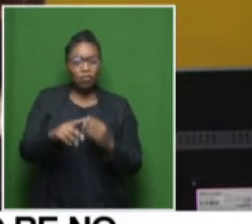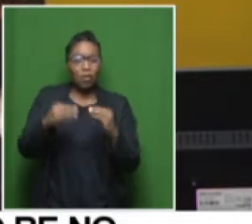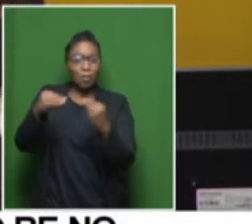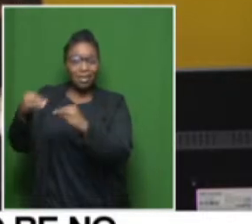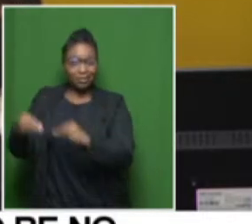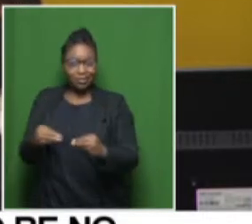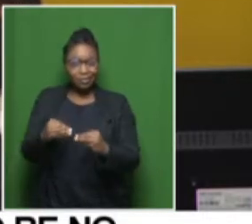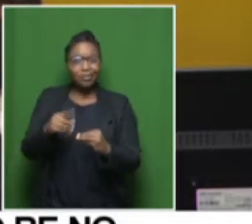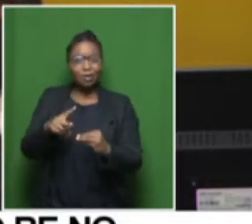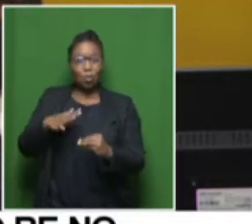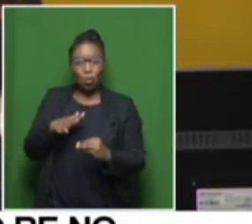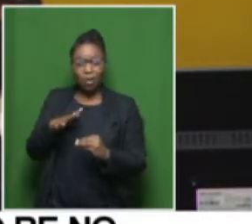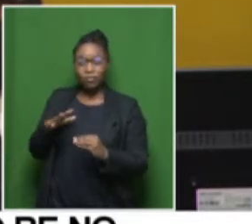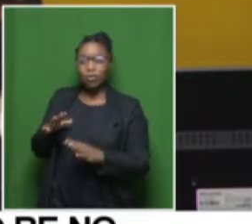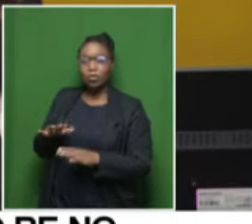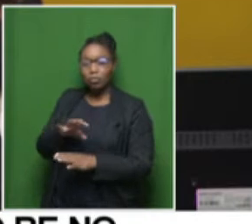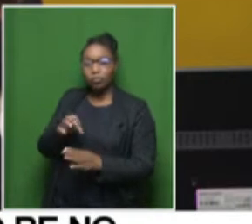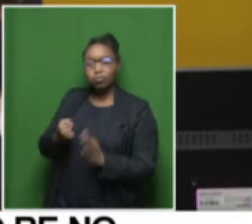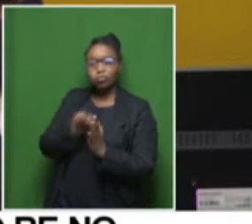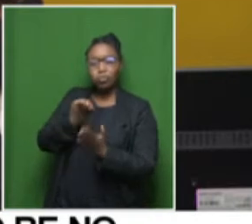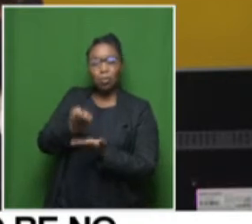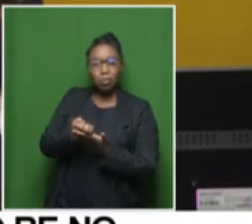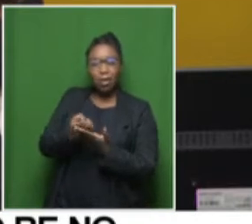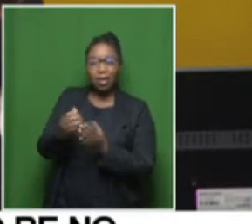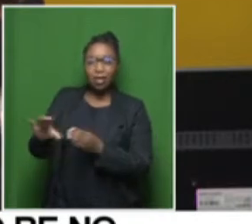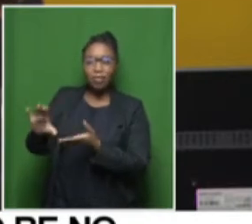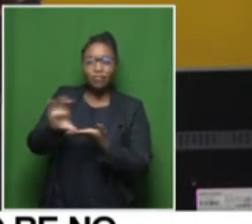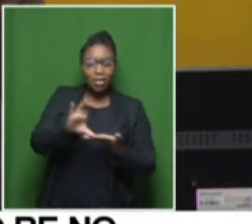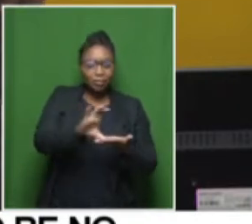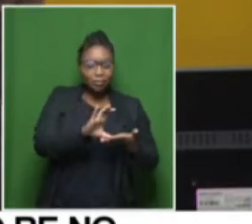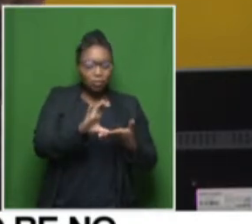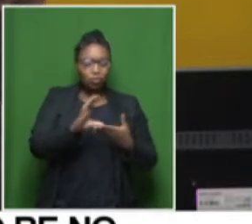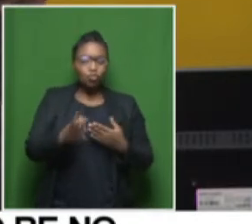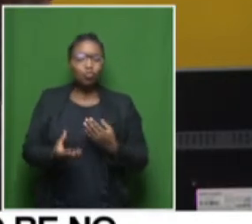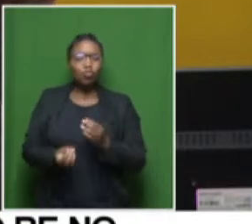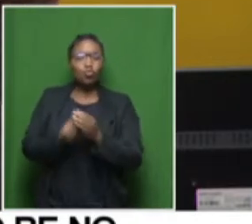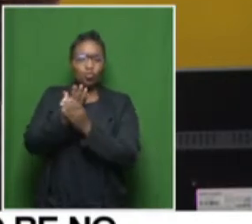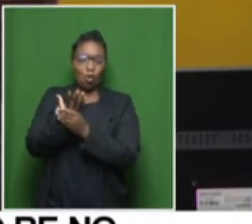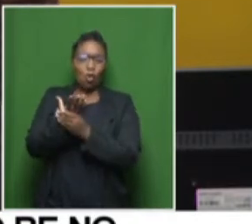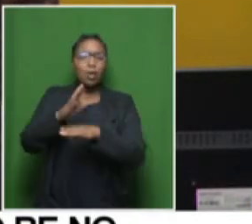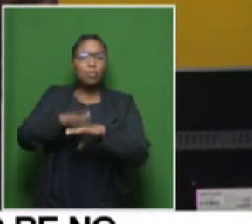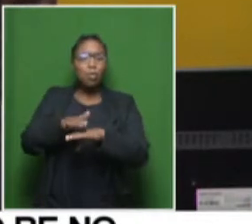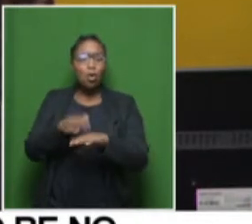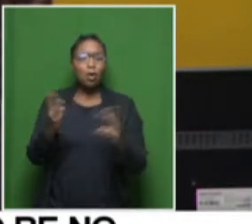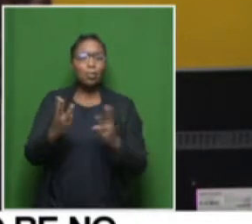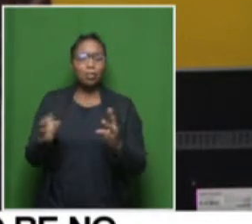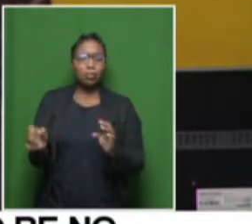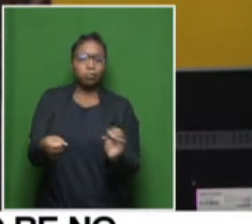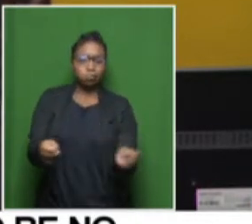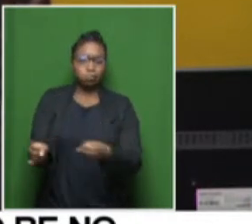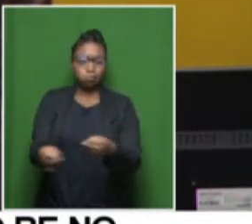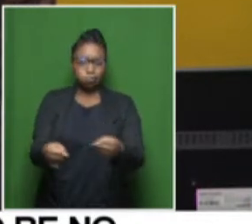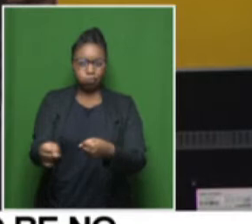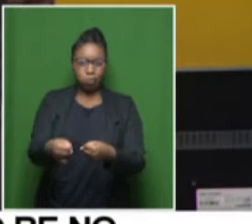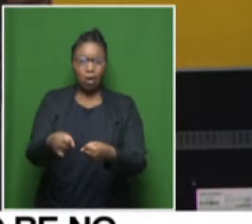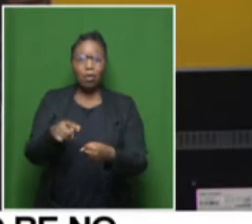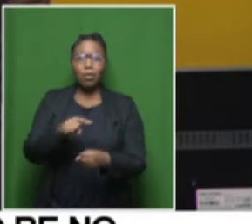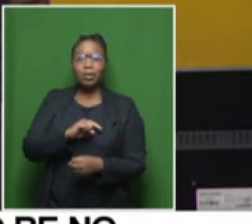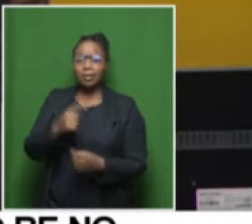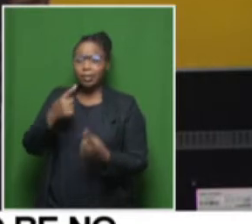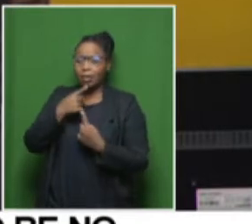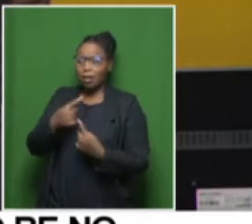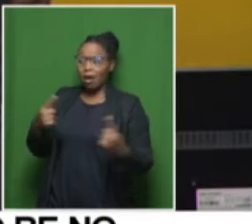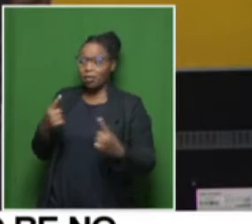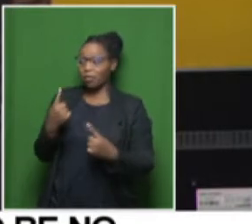grow, increase investment, and employ more people. As announced in the 2021